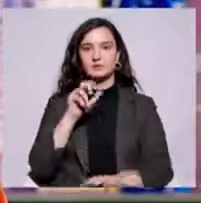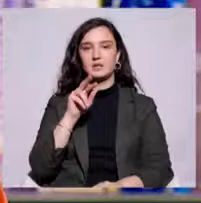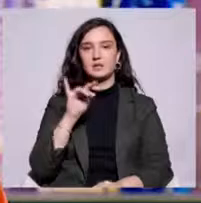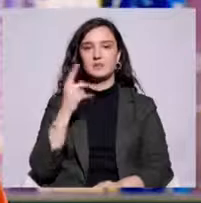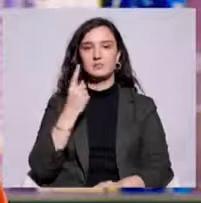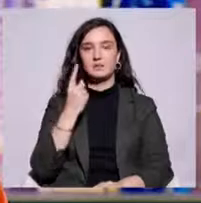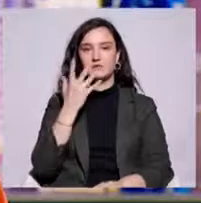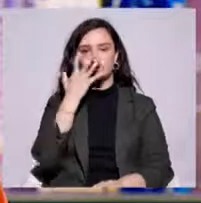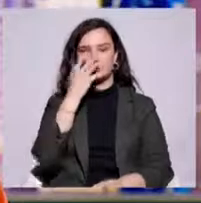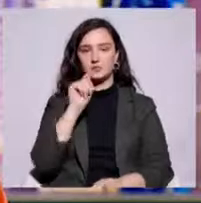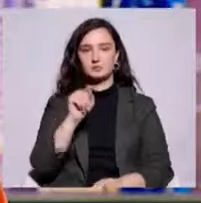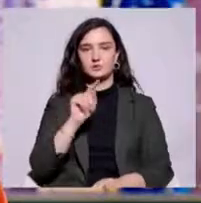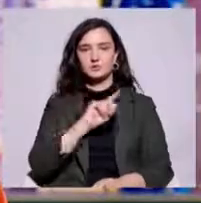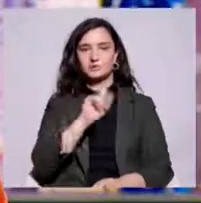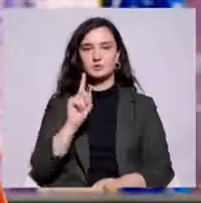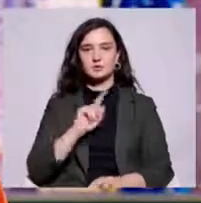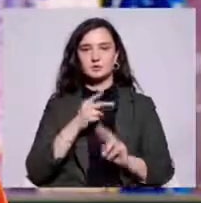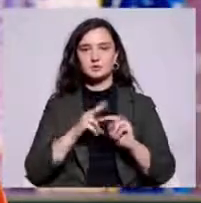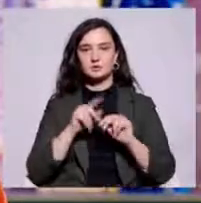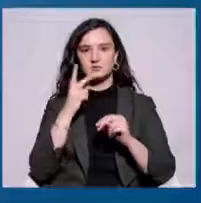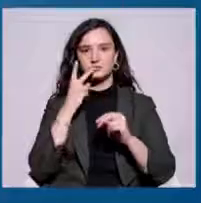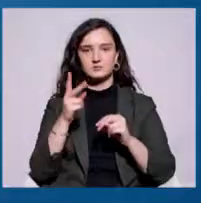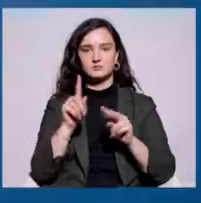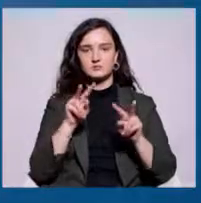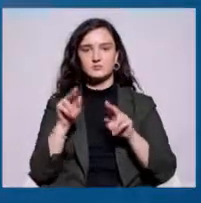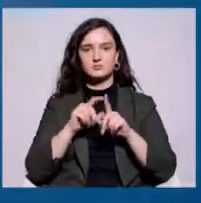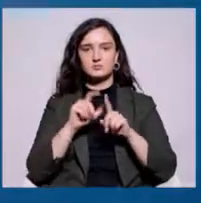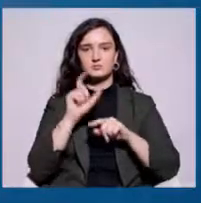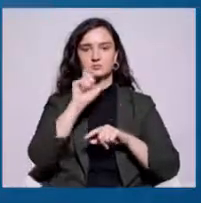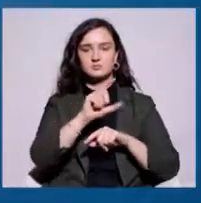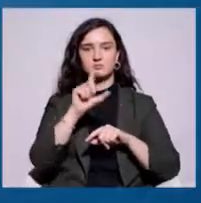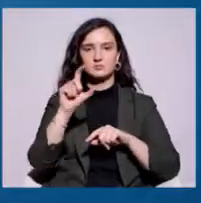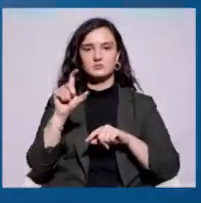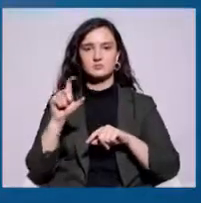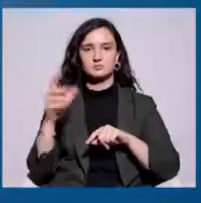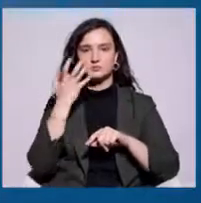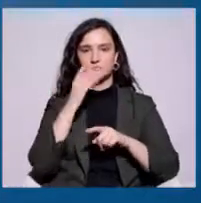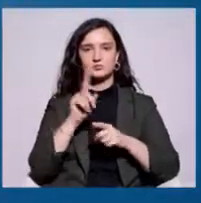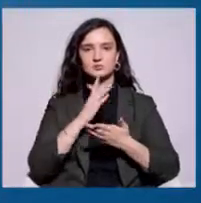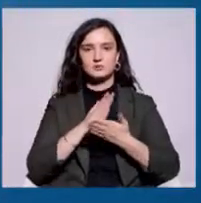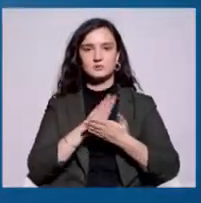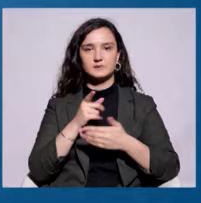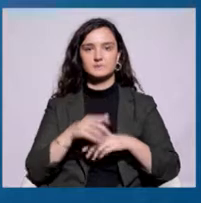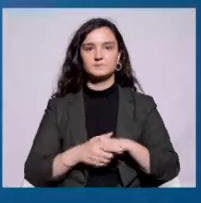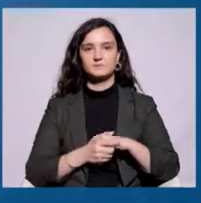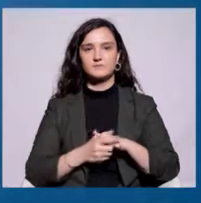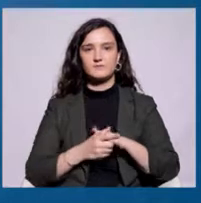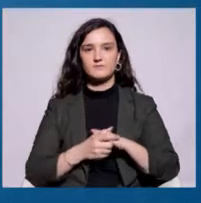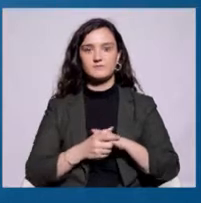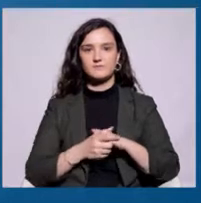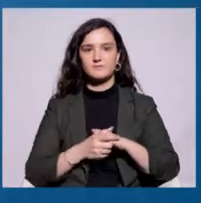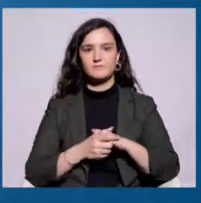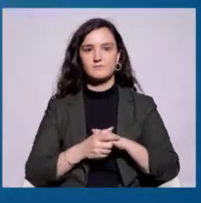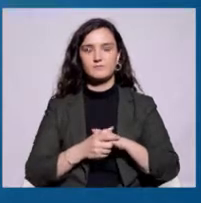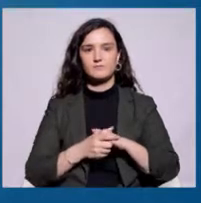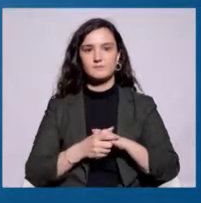the first picture, what does that look like? Which word matches with that picture? I think that